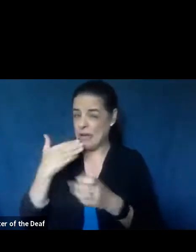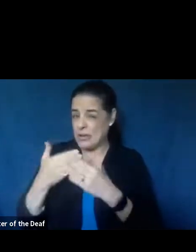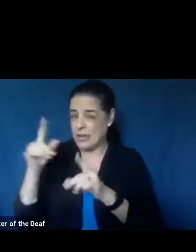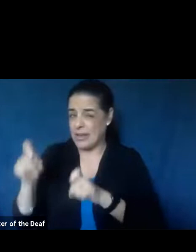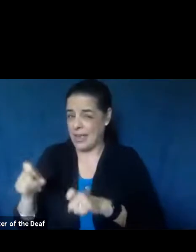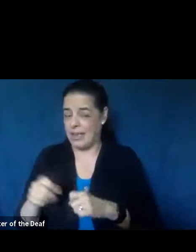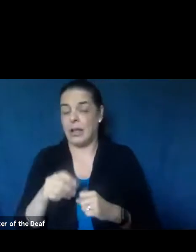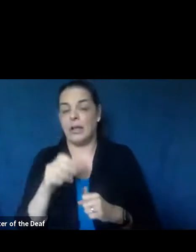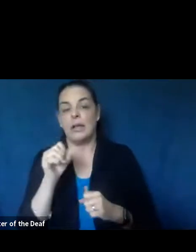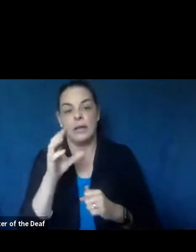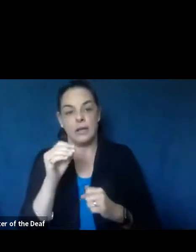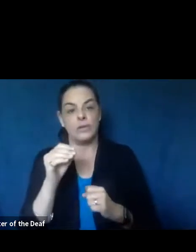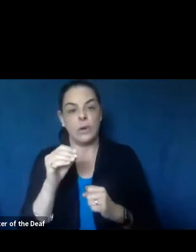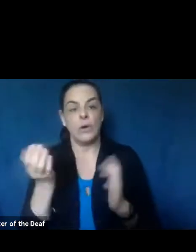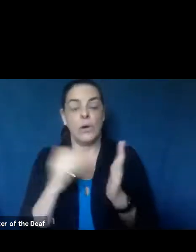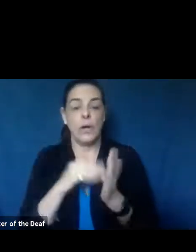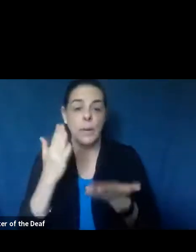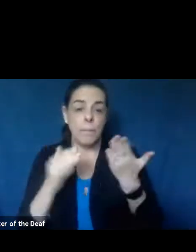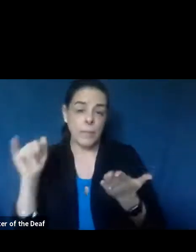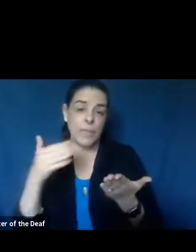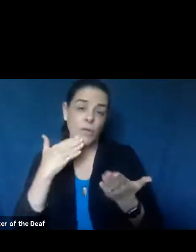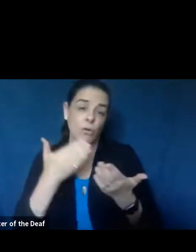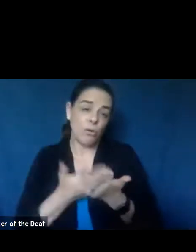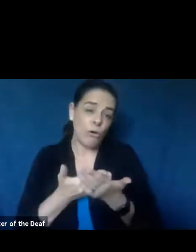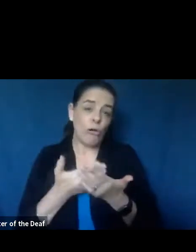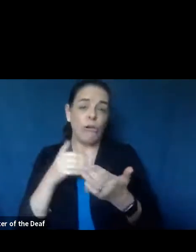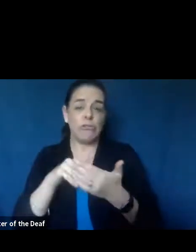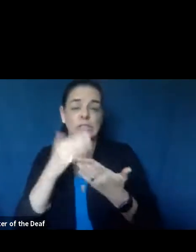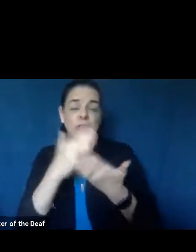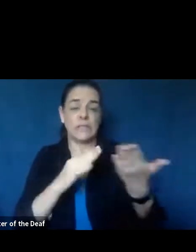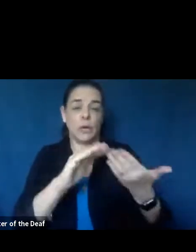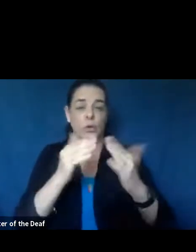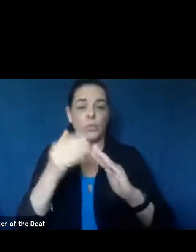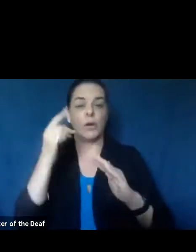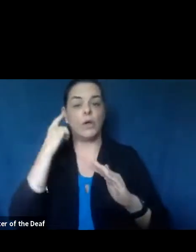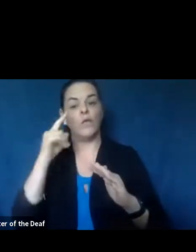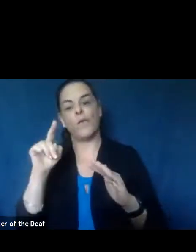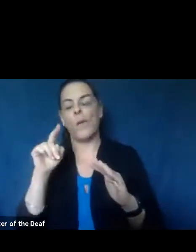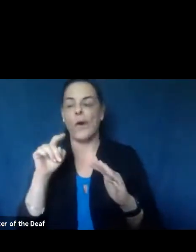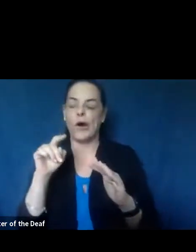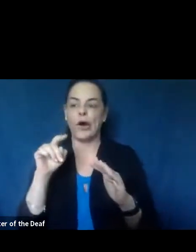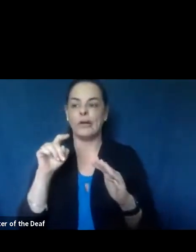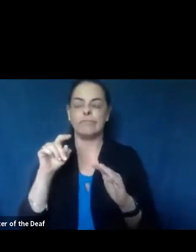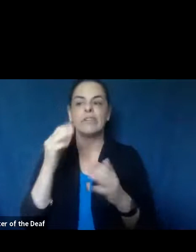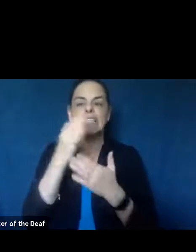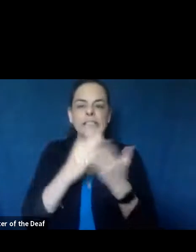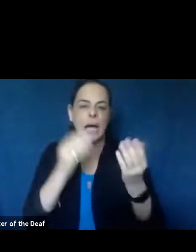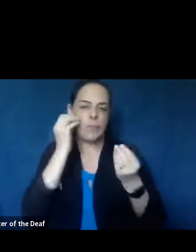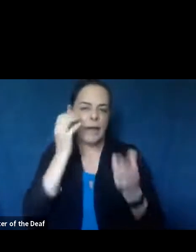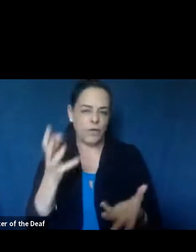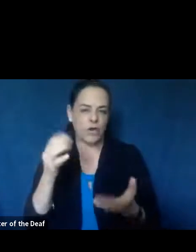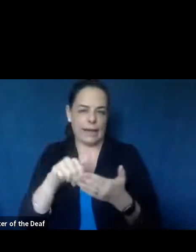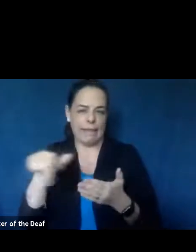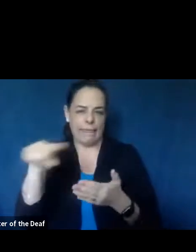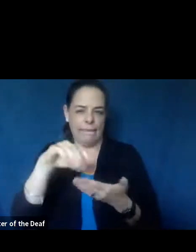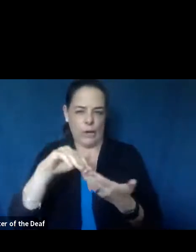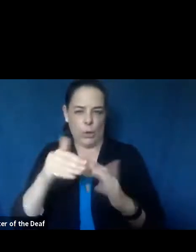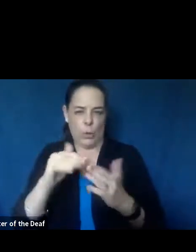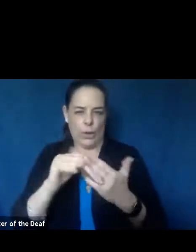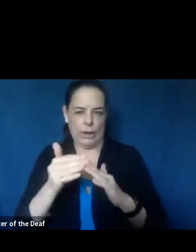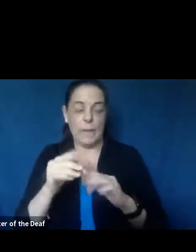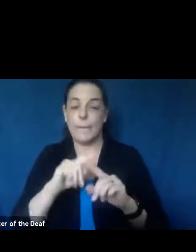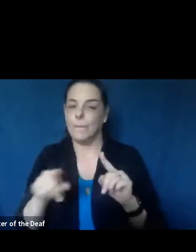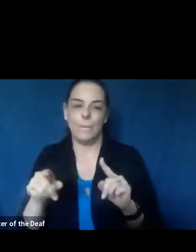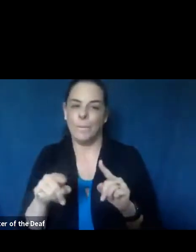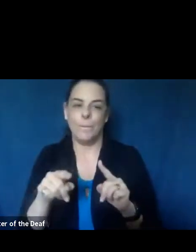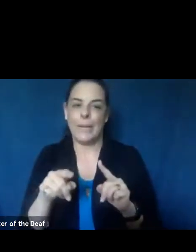so again, they may be helpful and useful, and some communities are for epidemiological data, burden in the community, but not